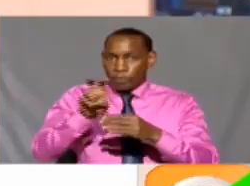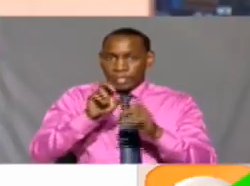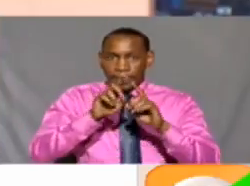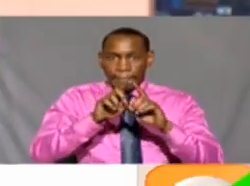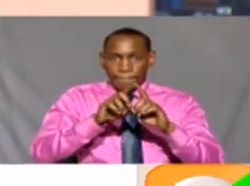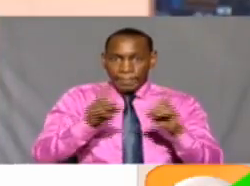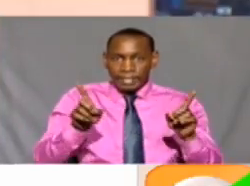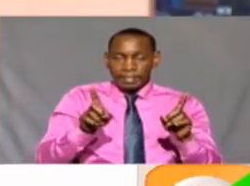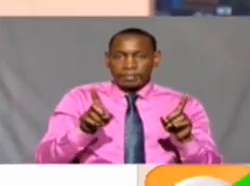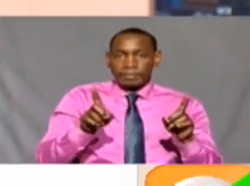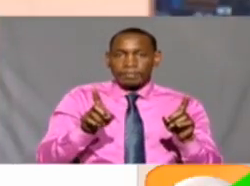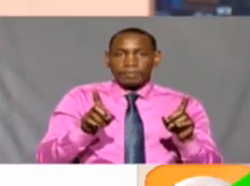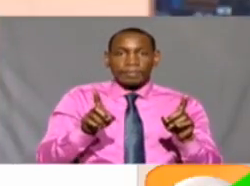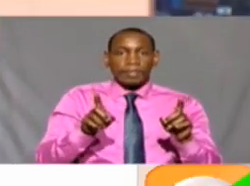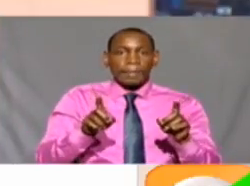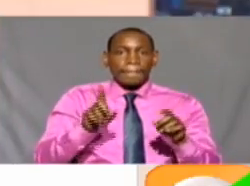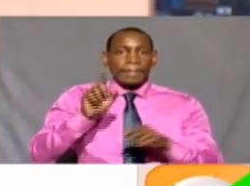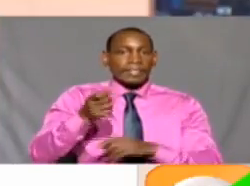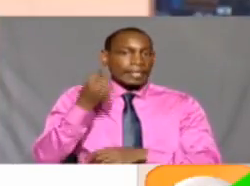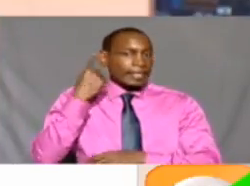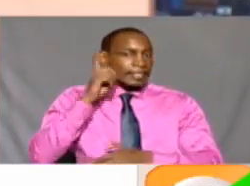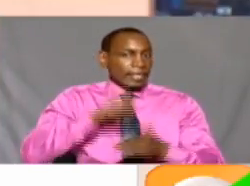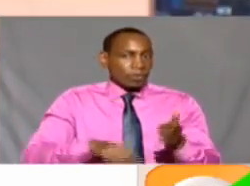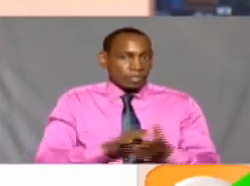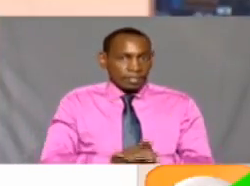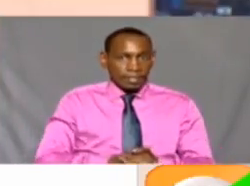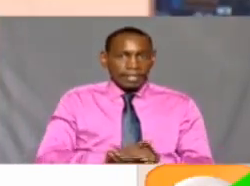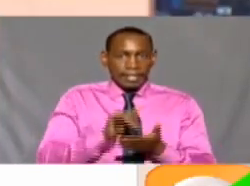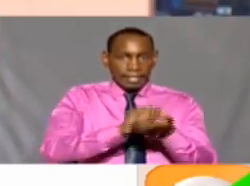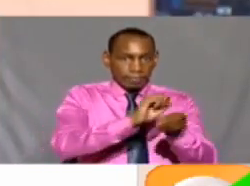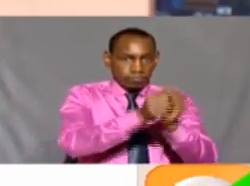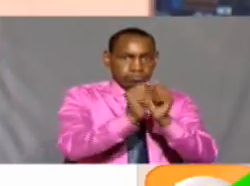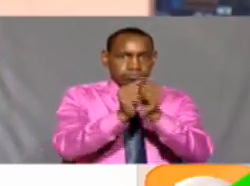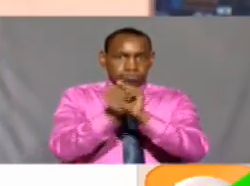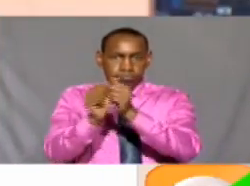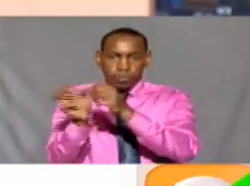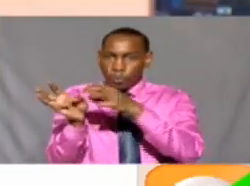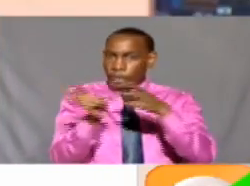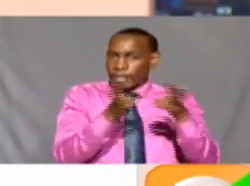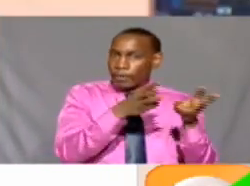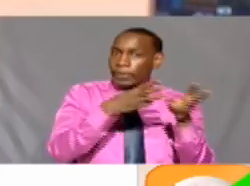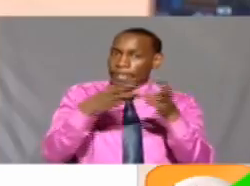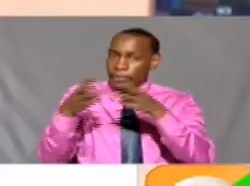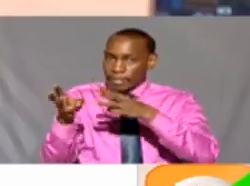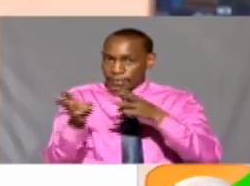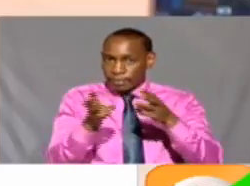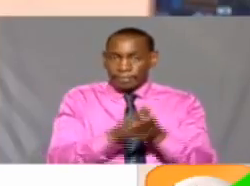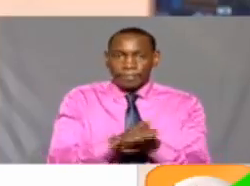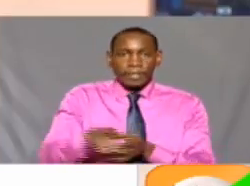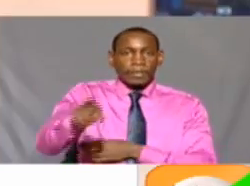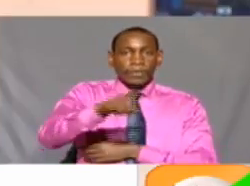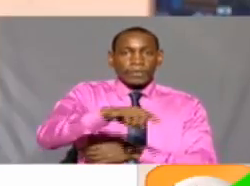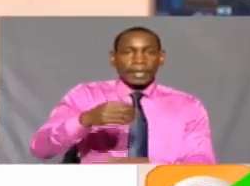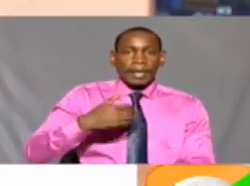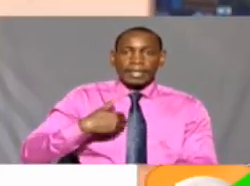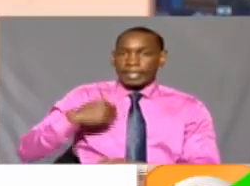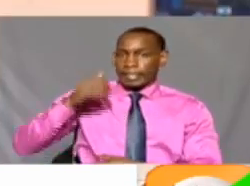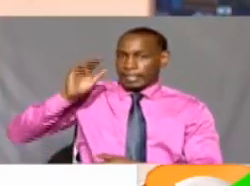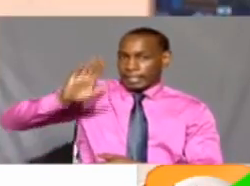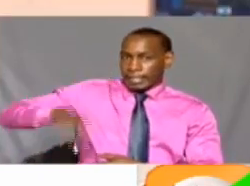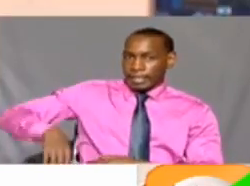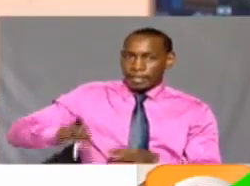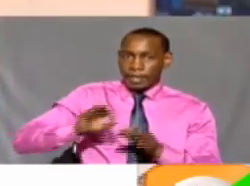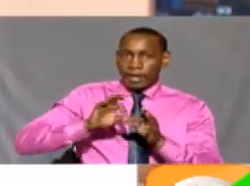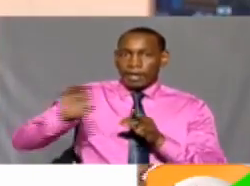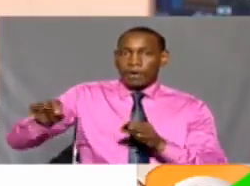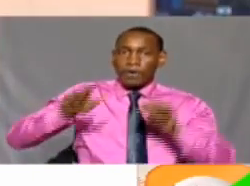to, what we can also need to understand is that because of the changing climate and the changing patterns in weather, we had a delayed long